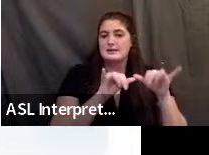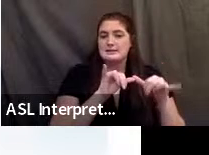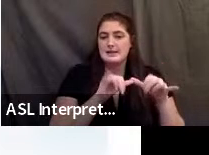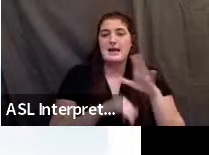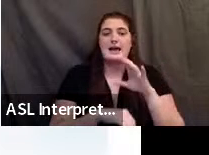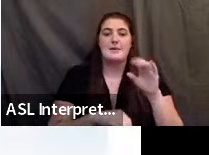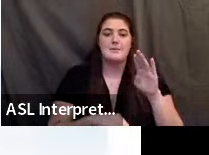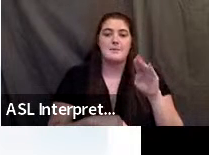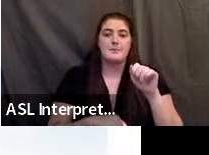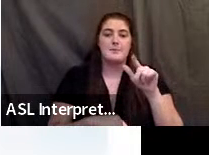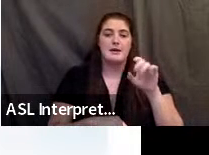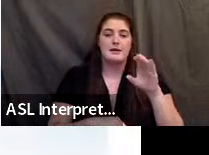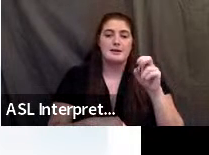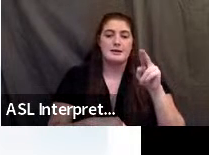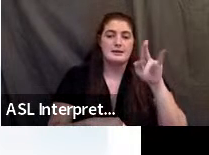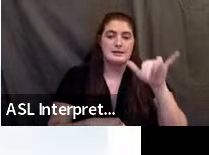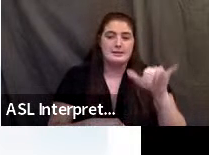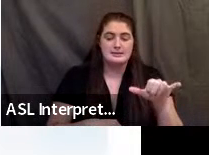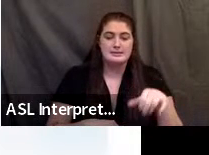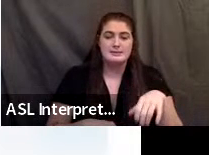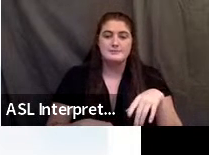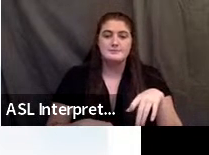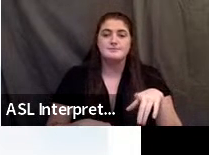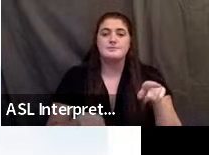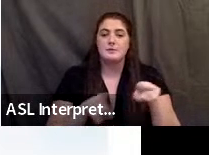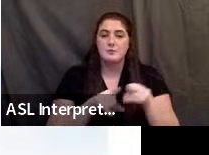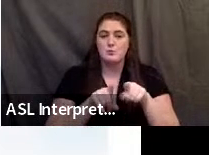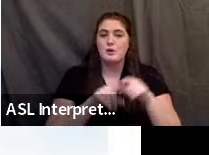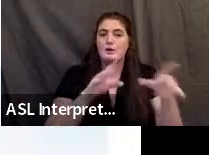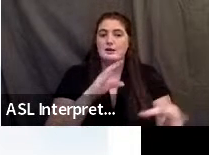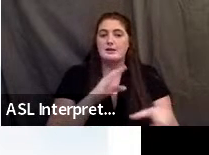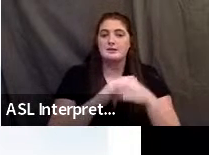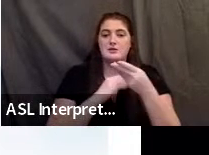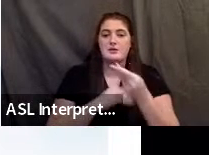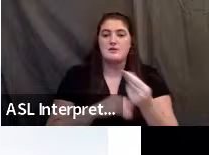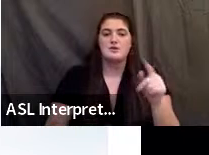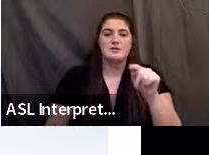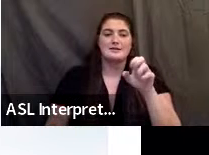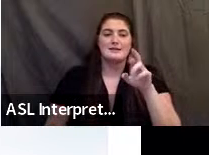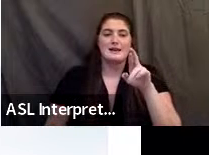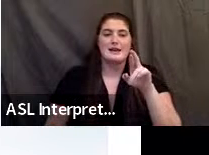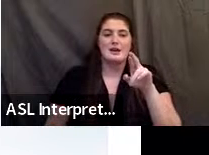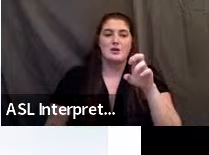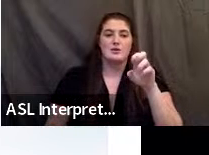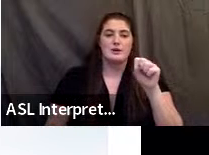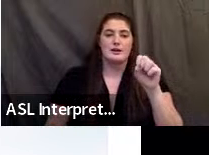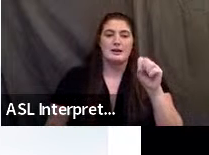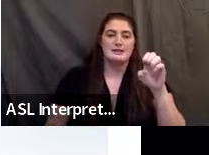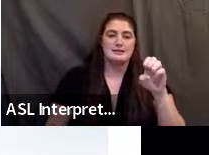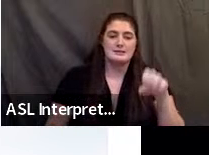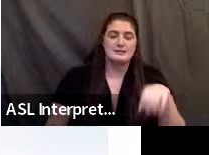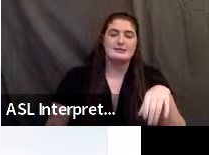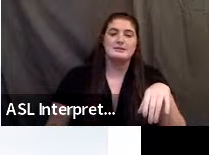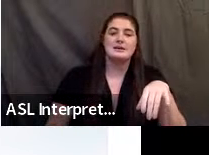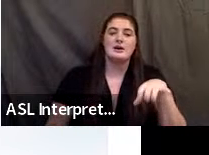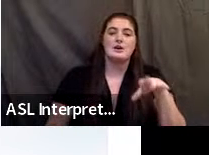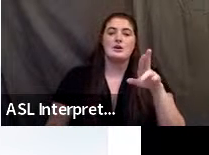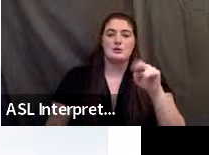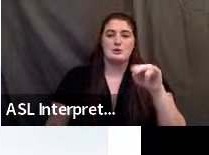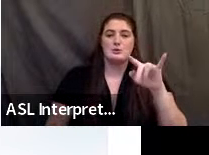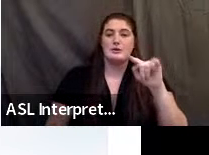balconies as well. And in addition to balconies, there's quite a few terrace units. You can actually see some here